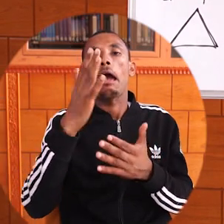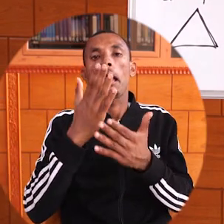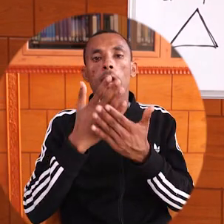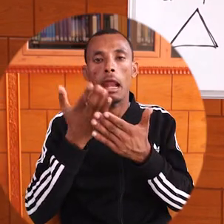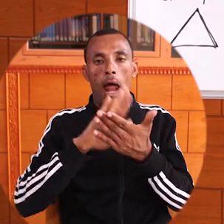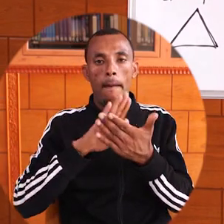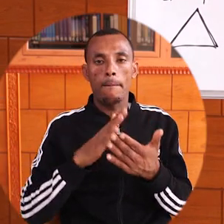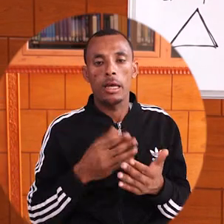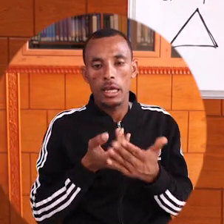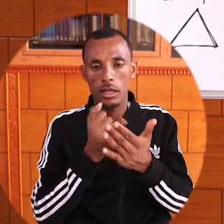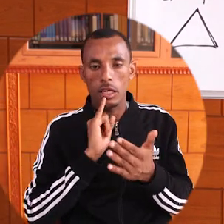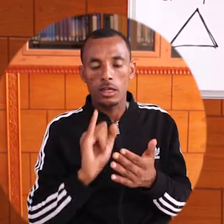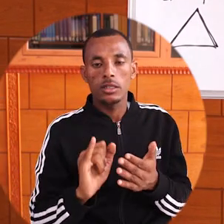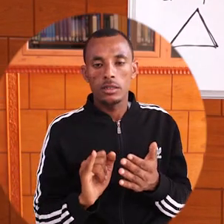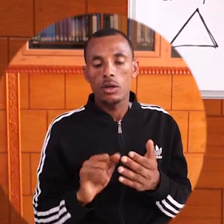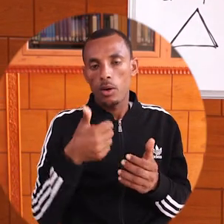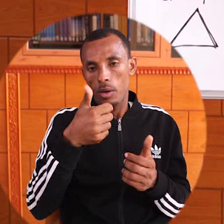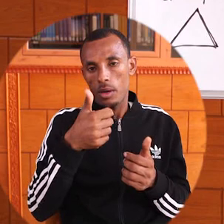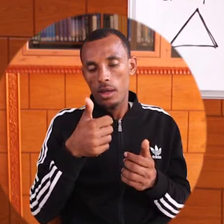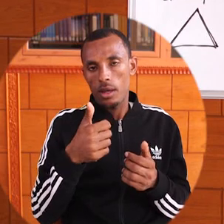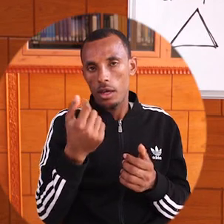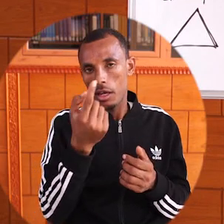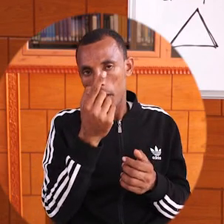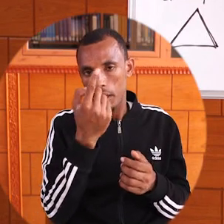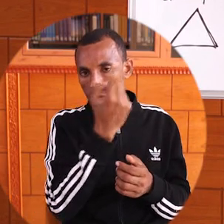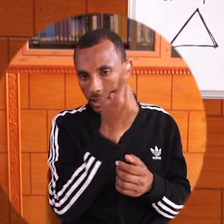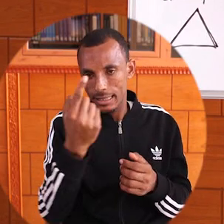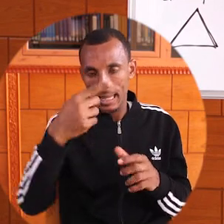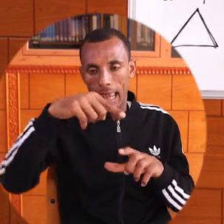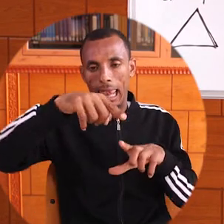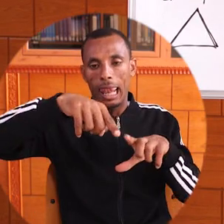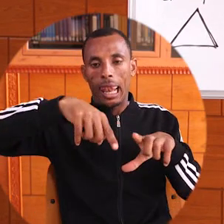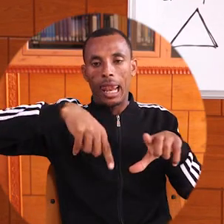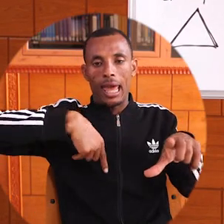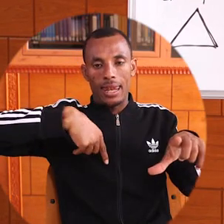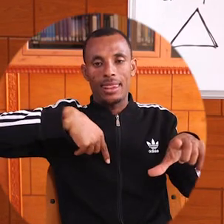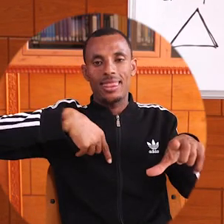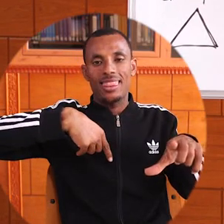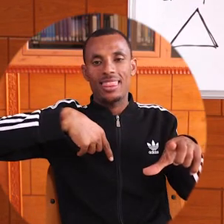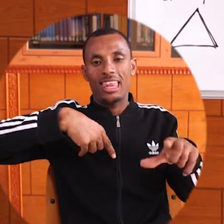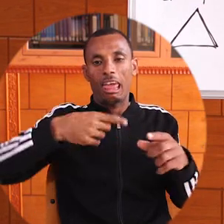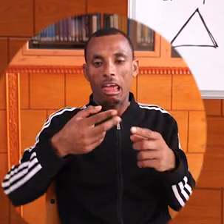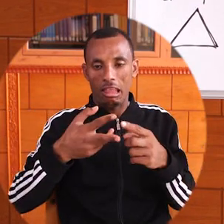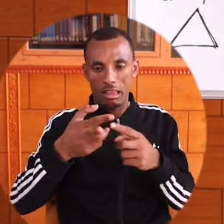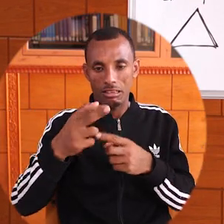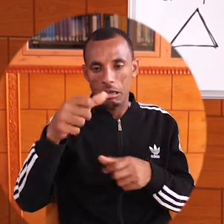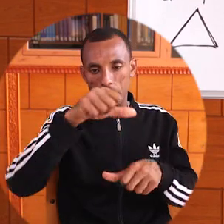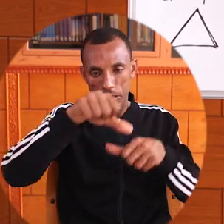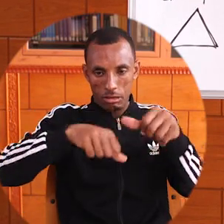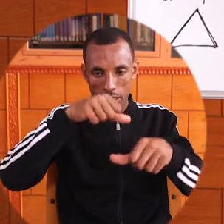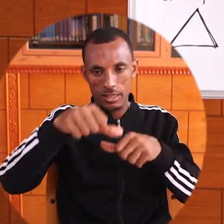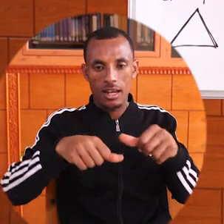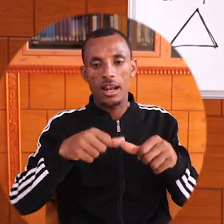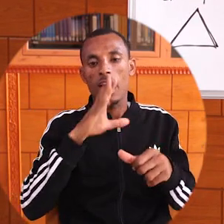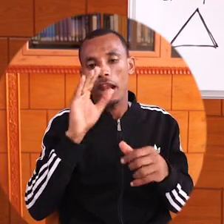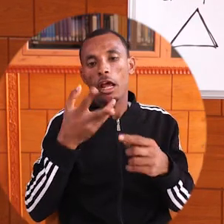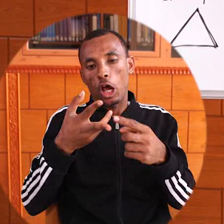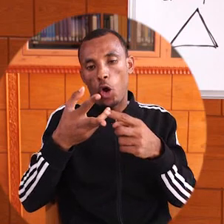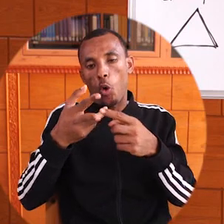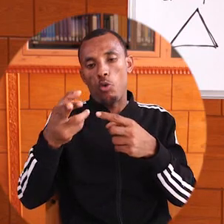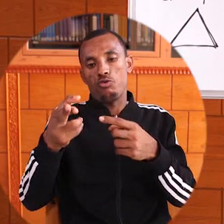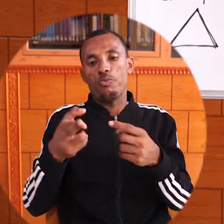vertex. Each line, when each line it intersect each other, intersect cross